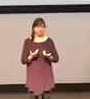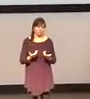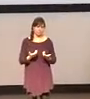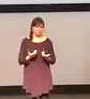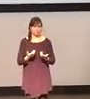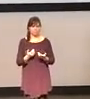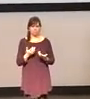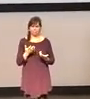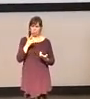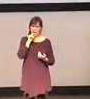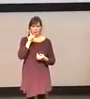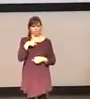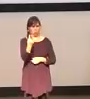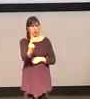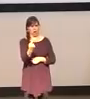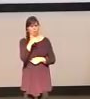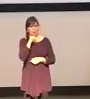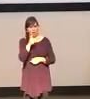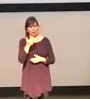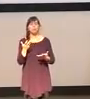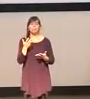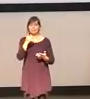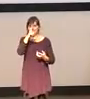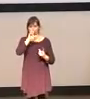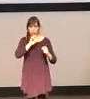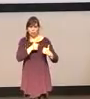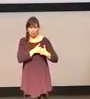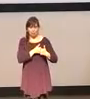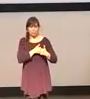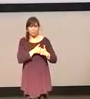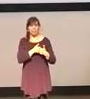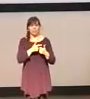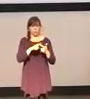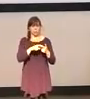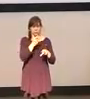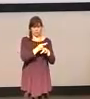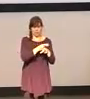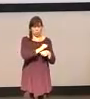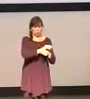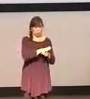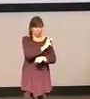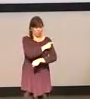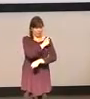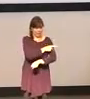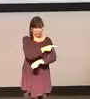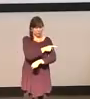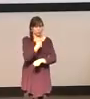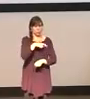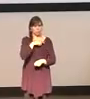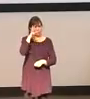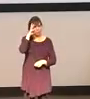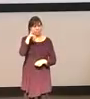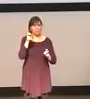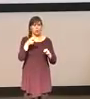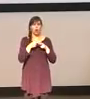why wouldn't you just come up with one plan? Well, the challenge is, in order to take care of COVID patients, we have created